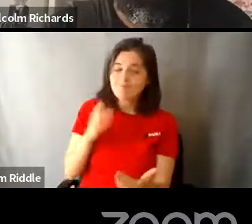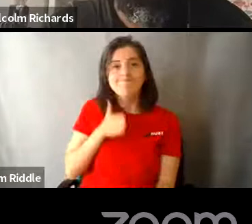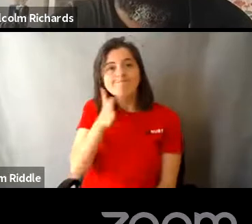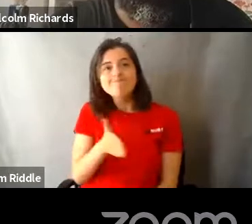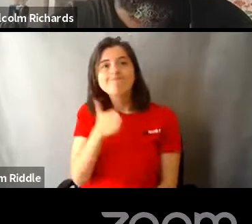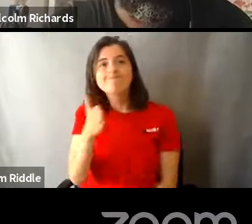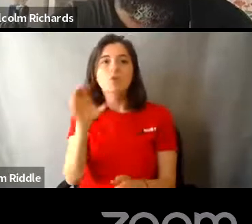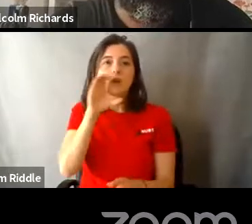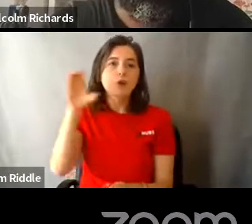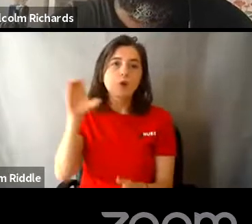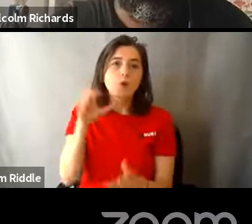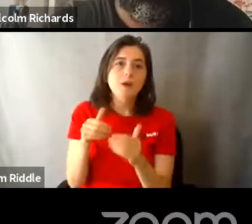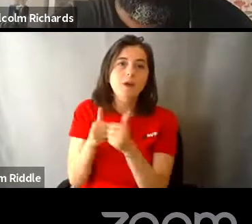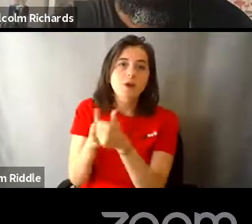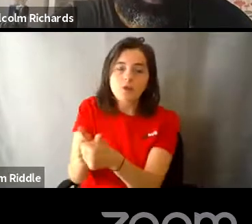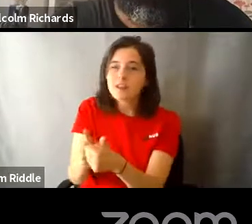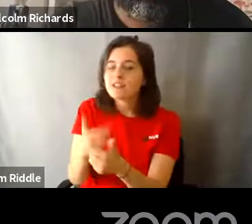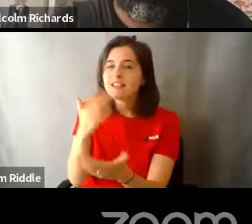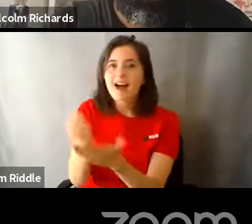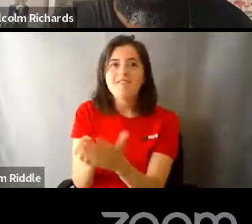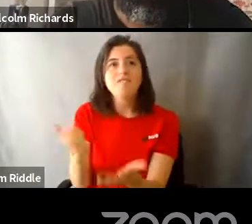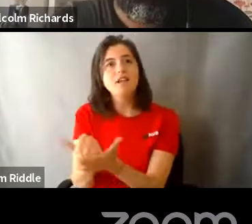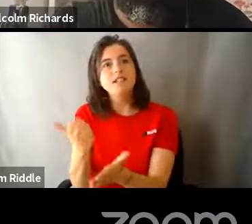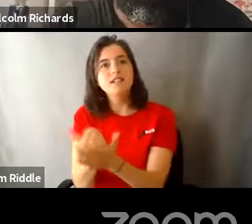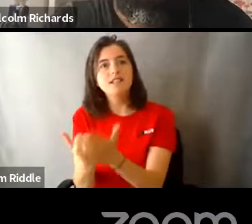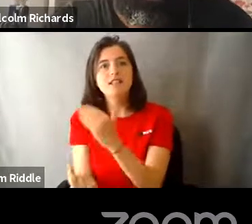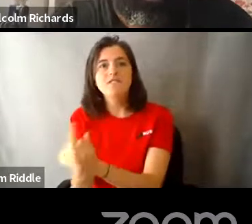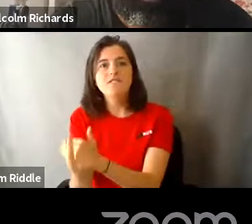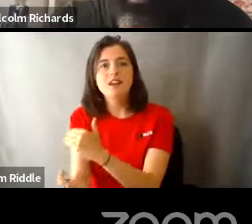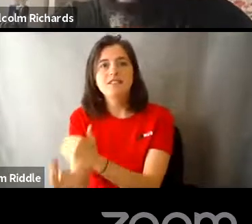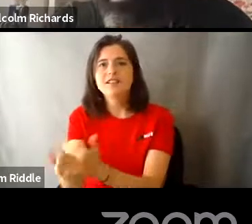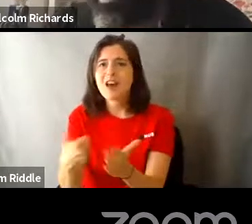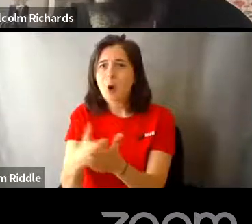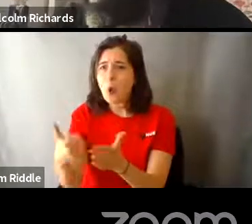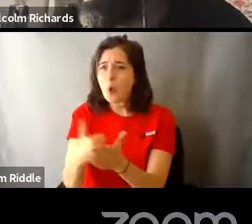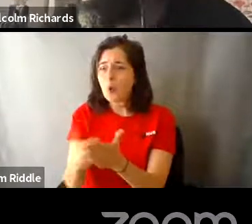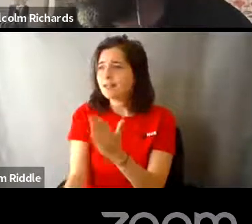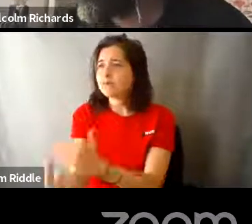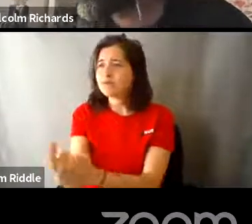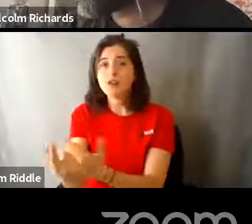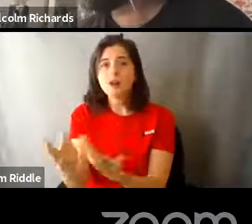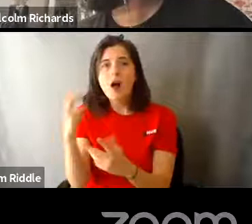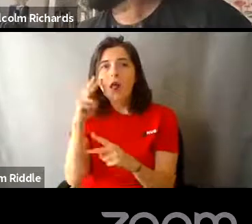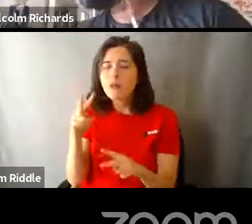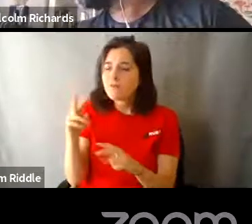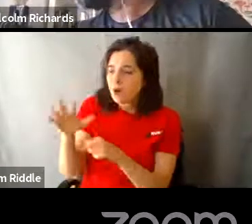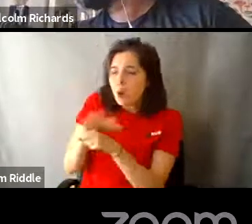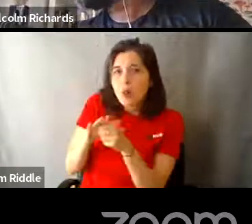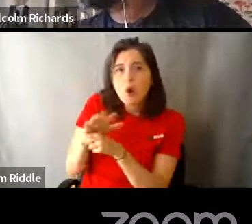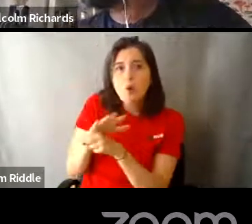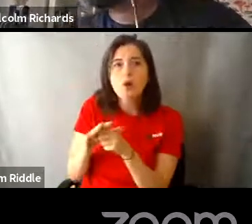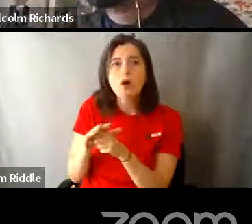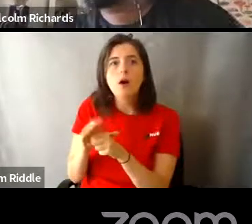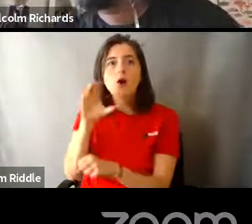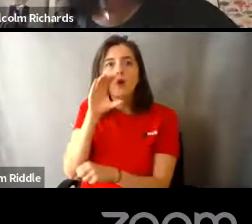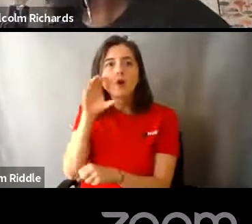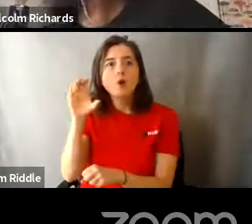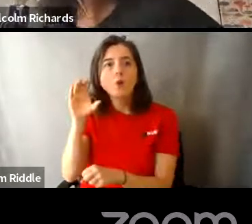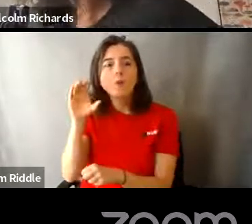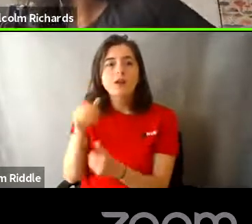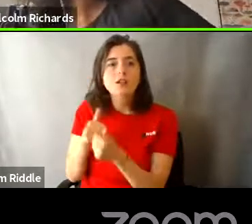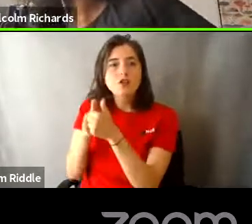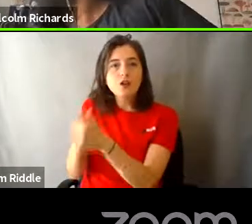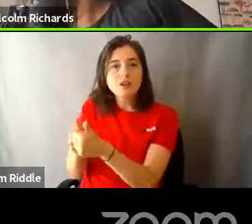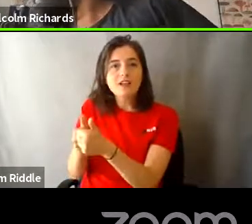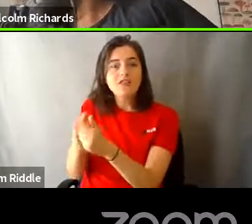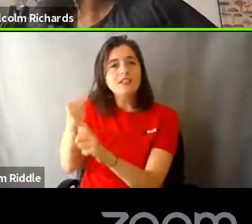Cuba Solidarity have amazing events. They're always putting things on. Get involved with your local Cuba Solidarity campaign group and